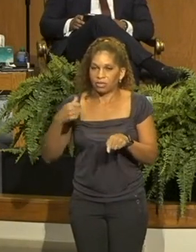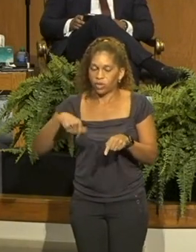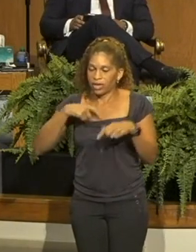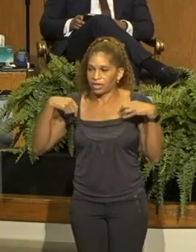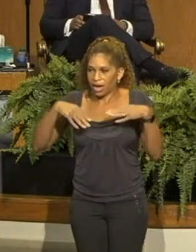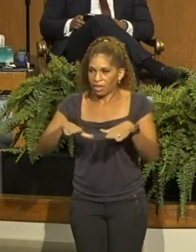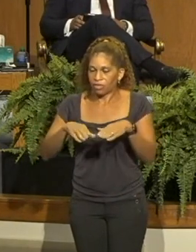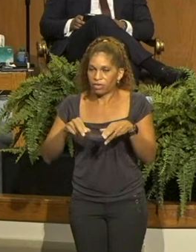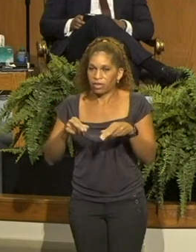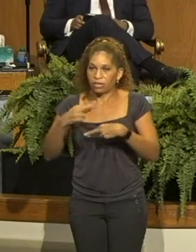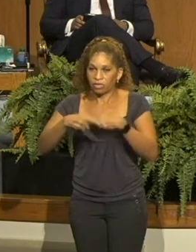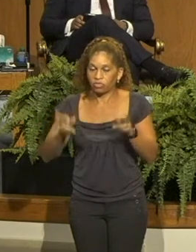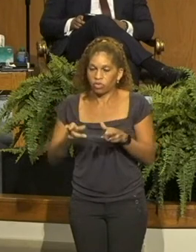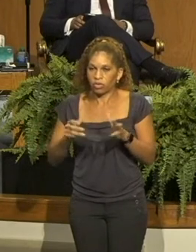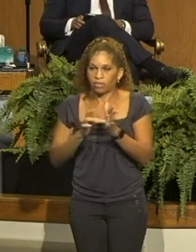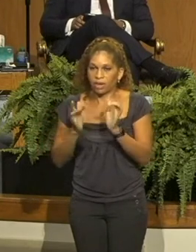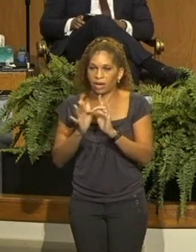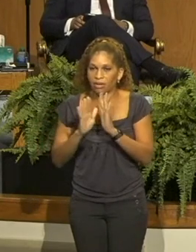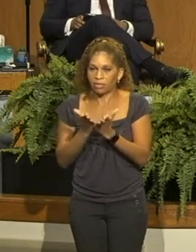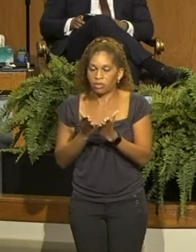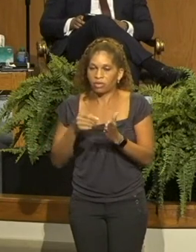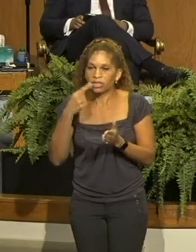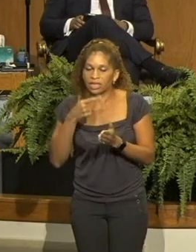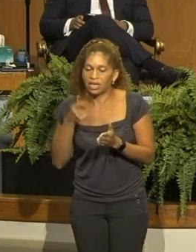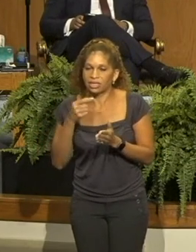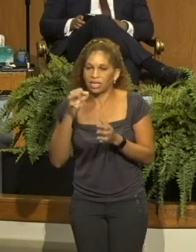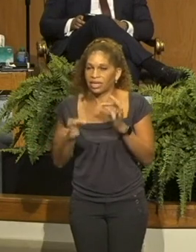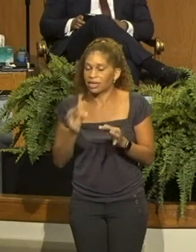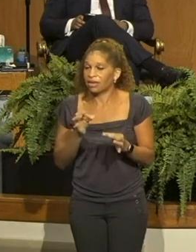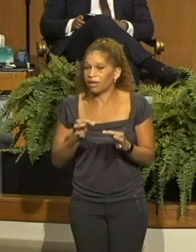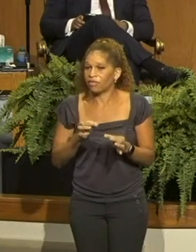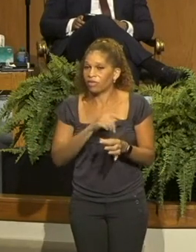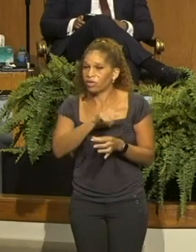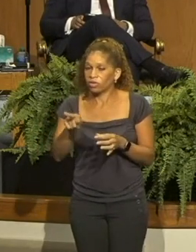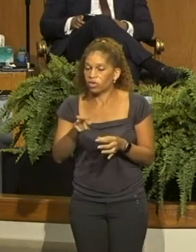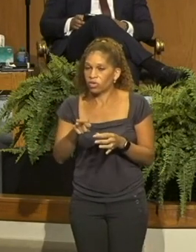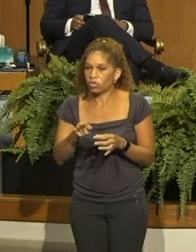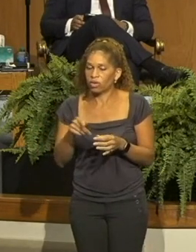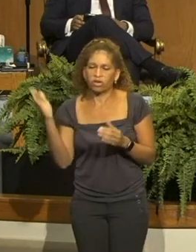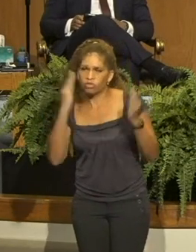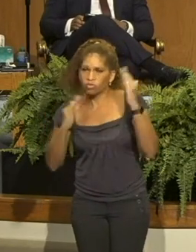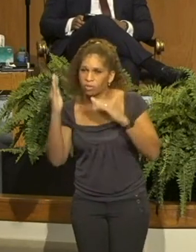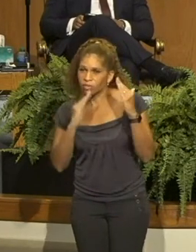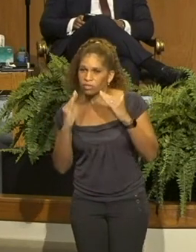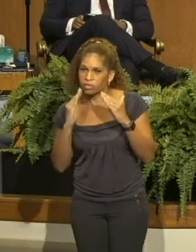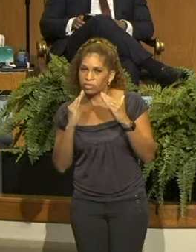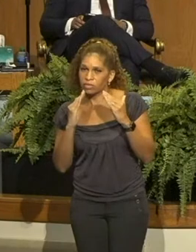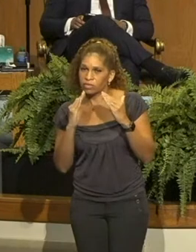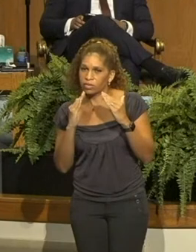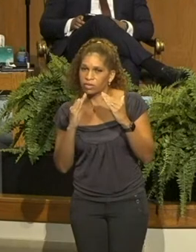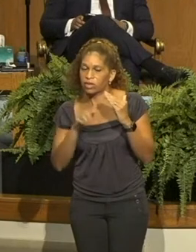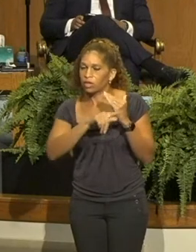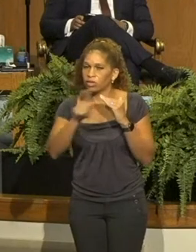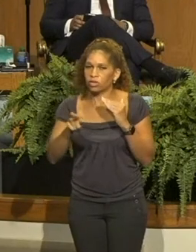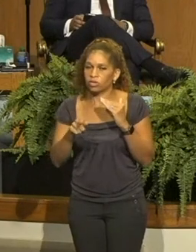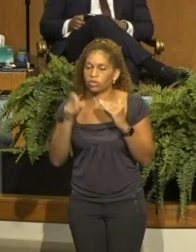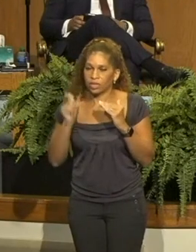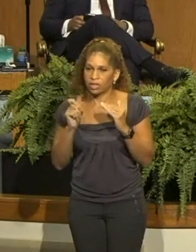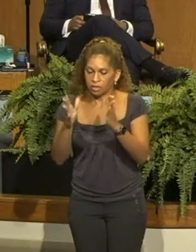the Bible says it this way, that if you are in trouble, you should